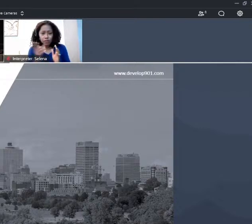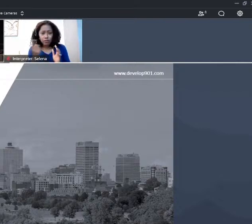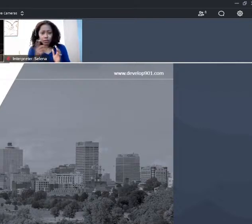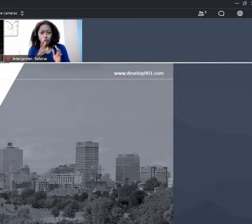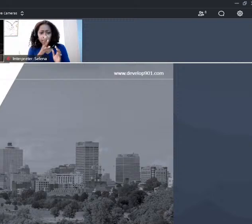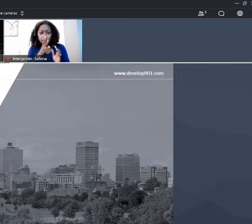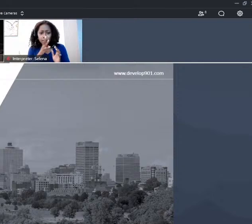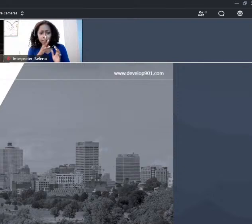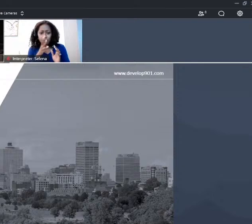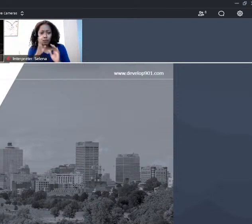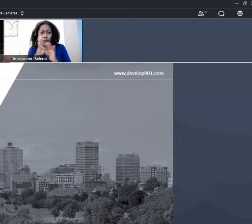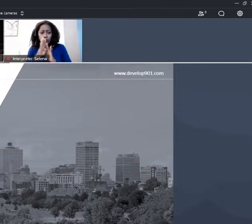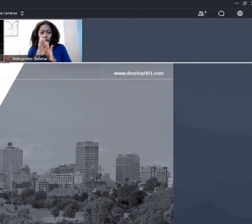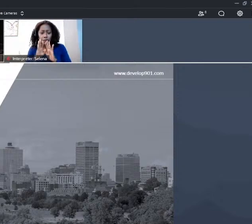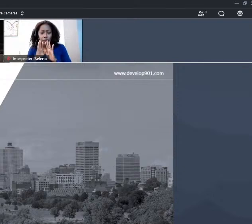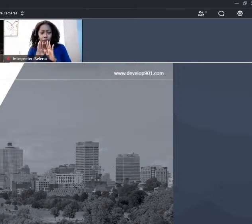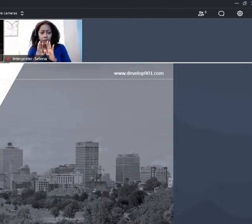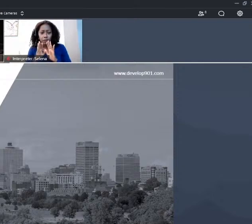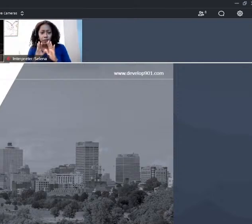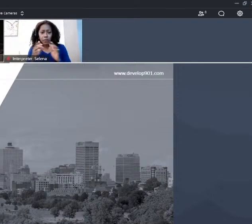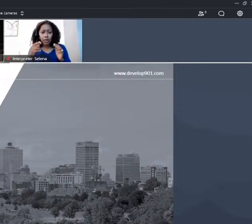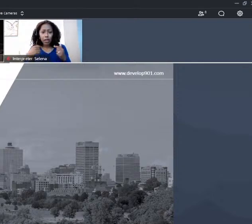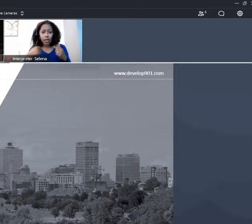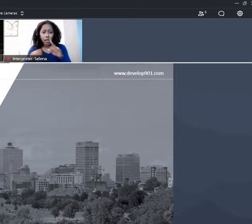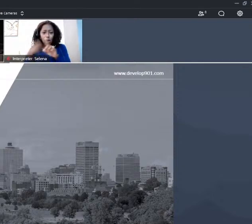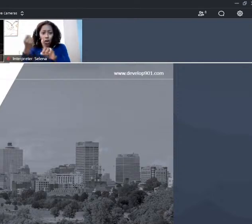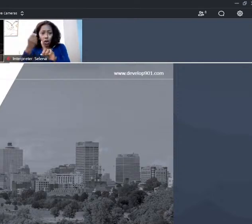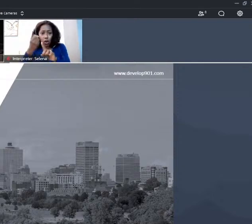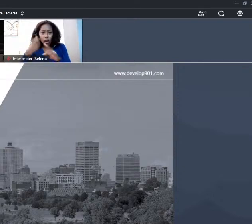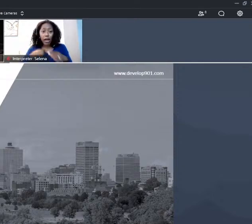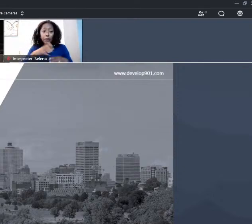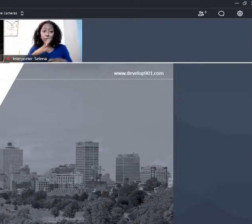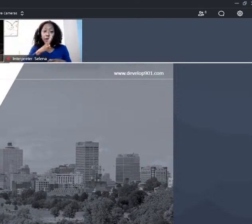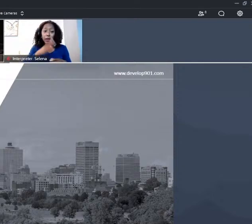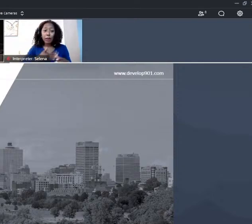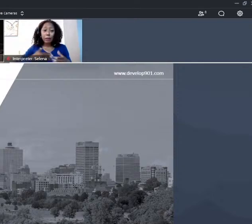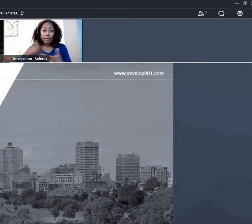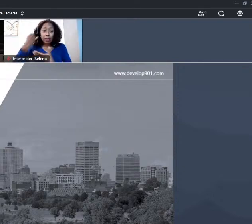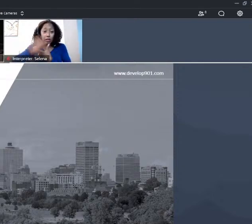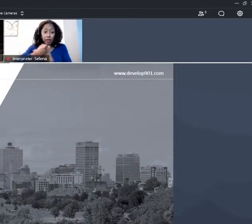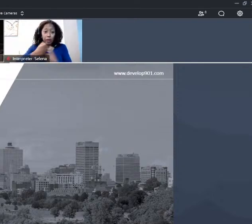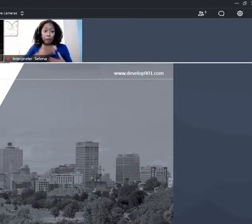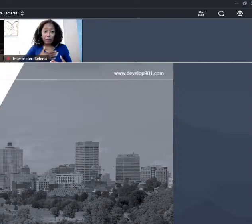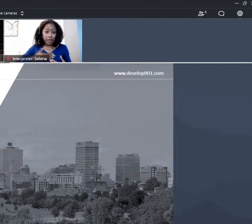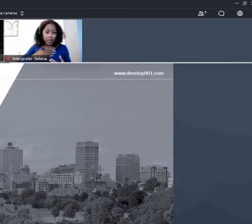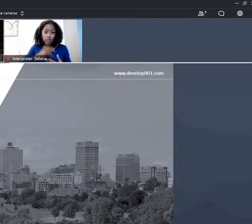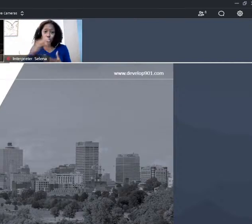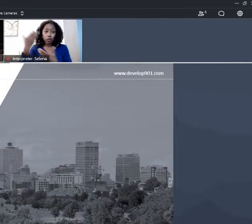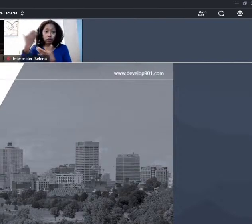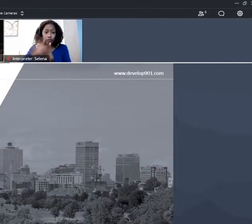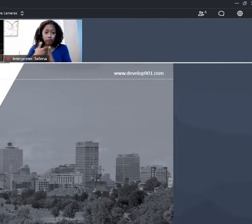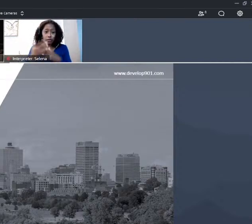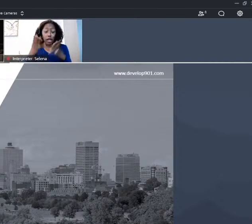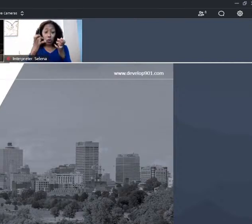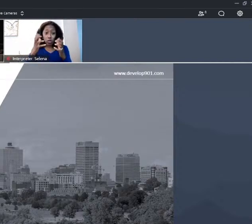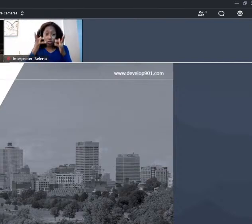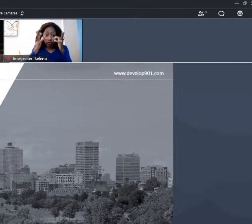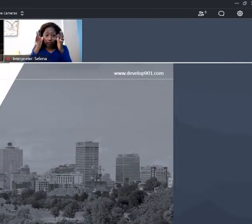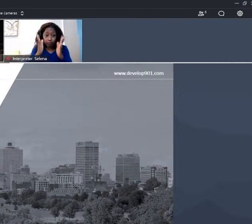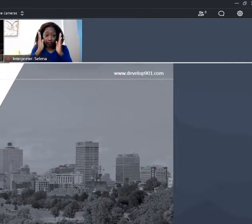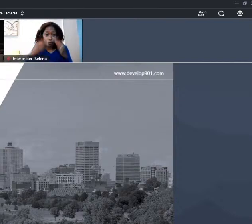Okay, yeah, but I'm talking, do not interrupt, listen to me today. I want you to